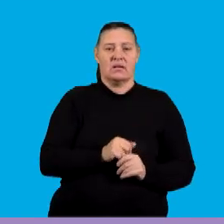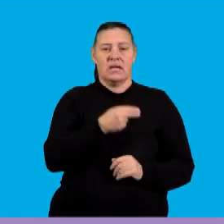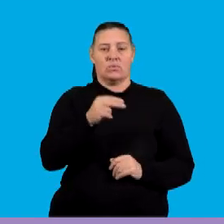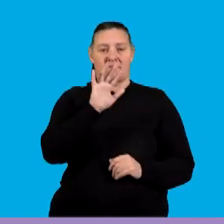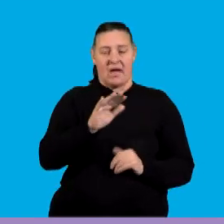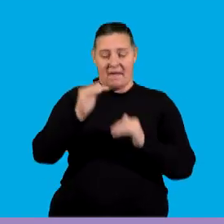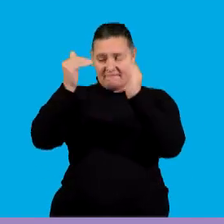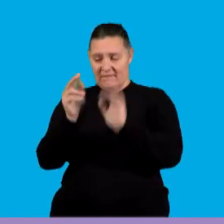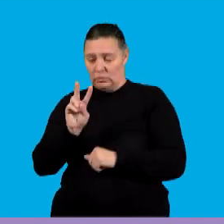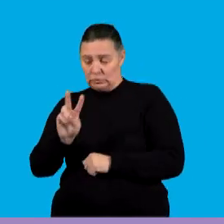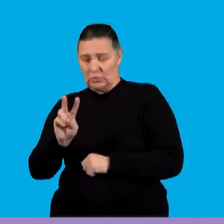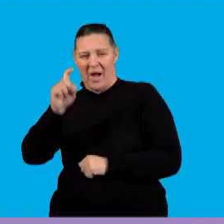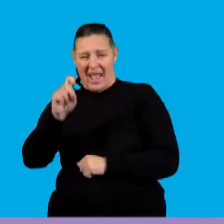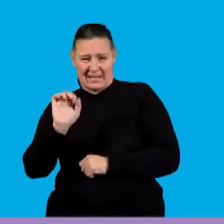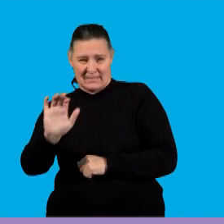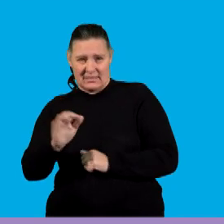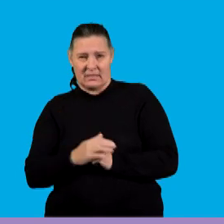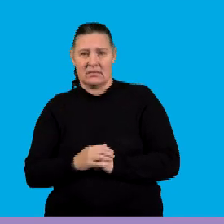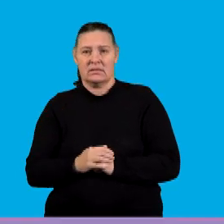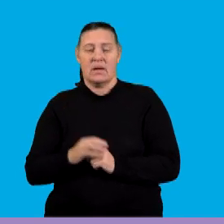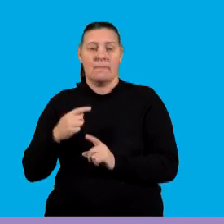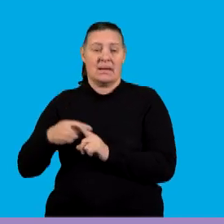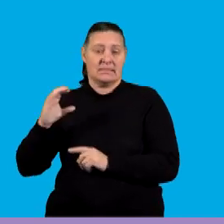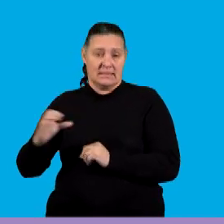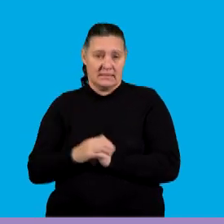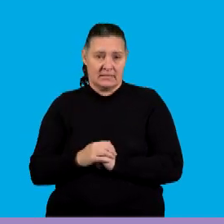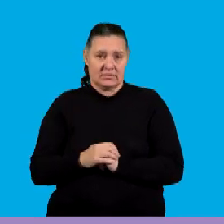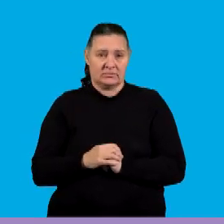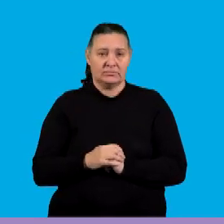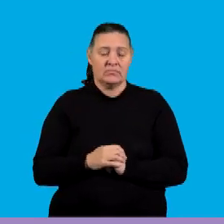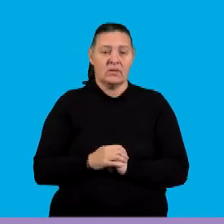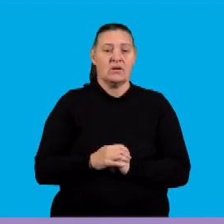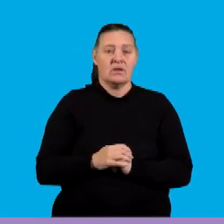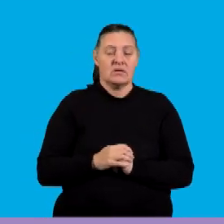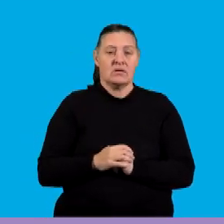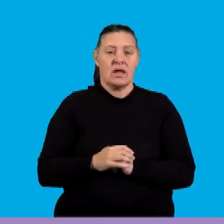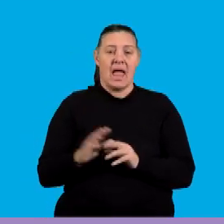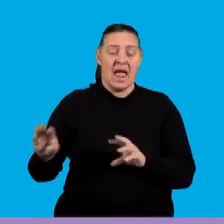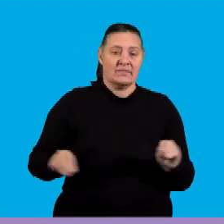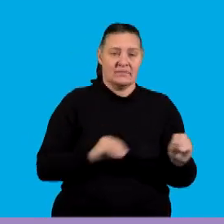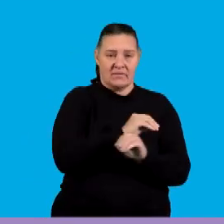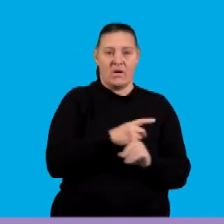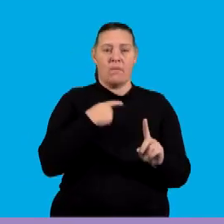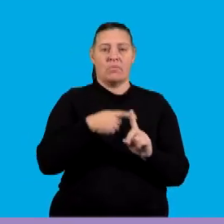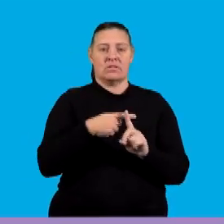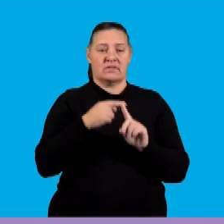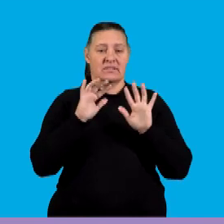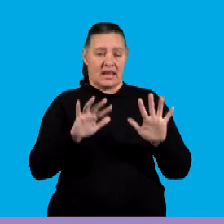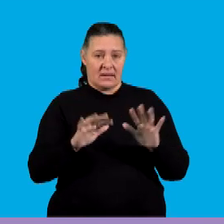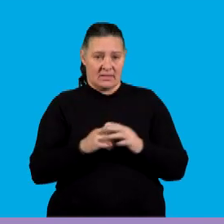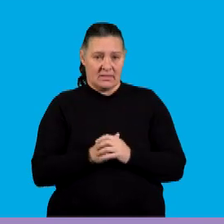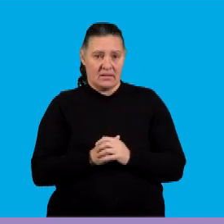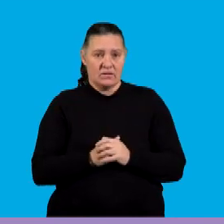10 plus c. We are going to use the additive inverse for a positive 10 to